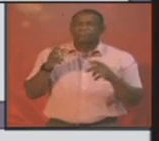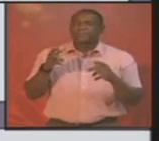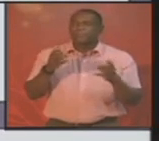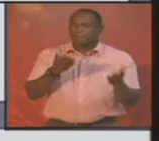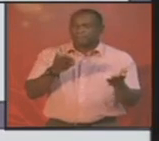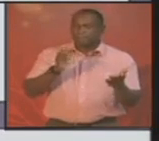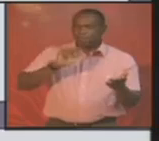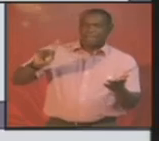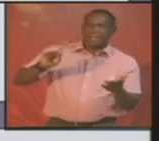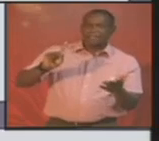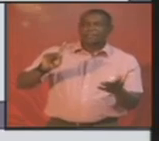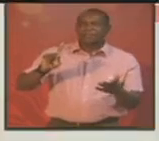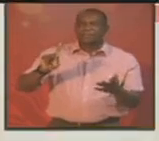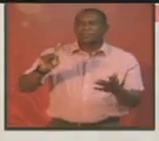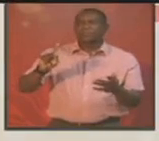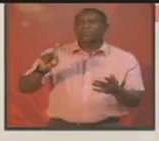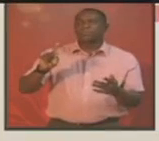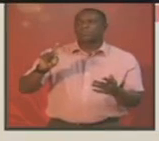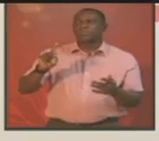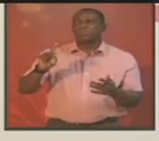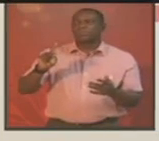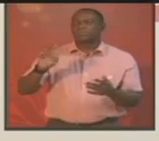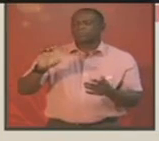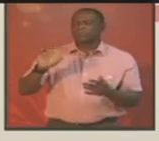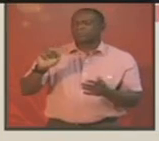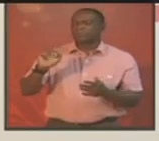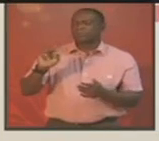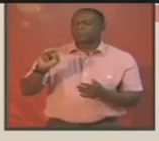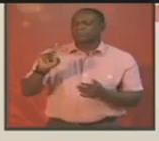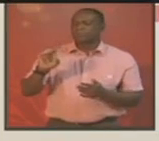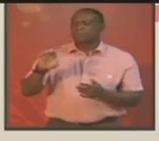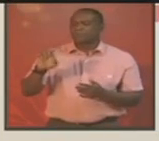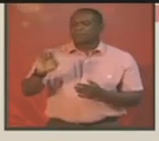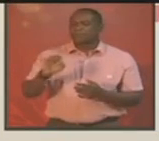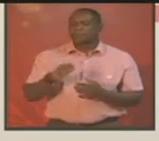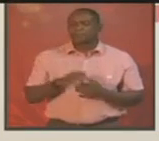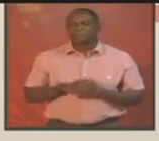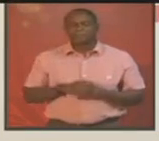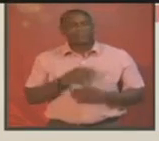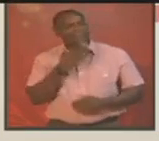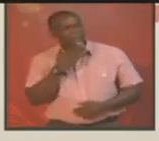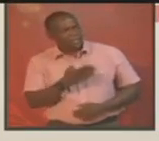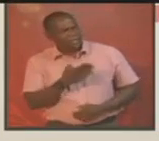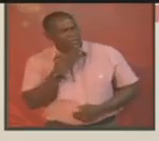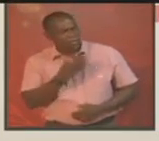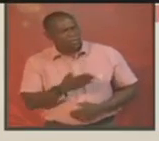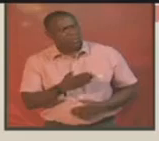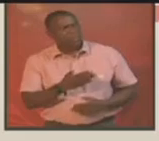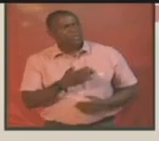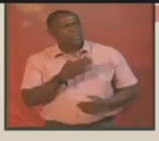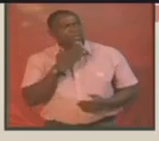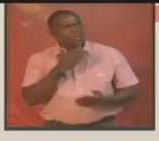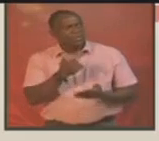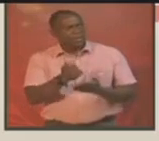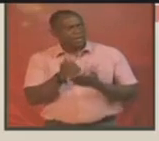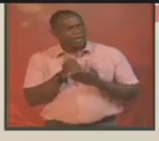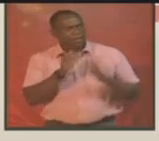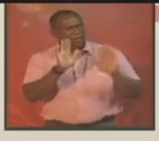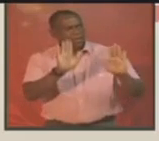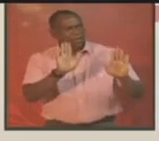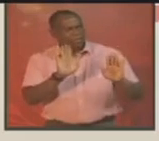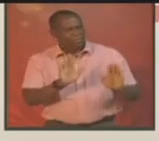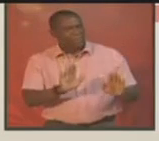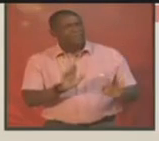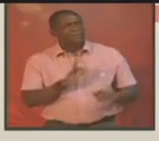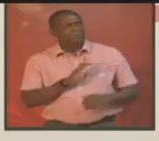Ms. Candice Alcantara. Thank you very much, Mr. Khan, and some very important words there. Mr.